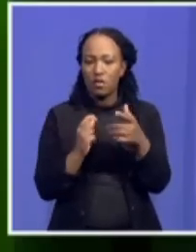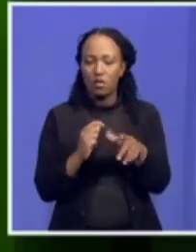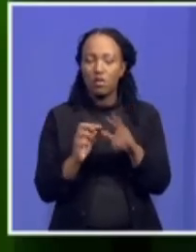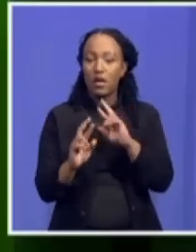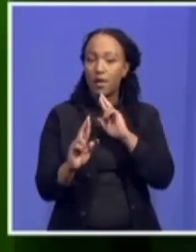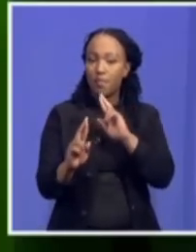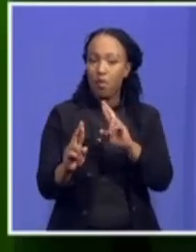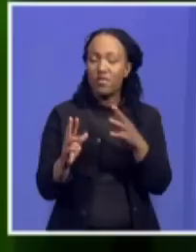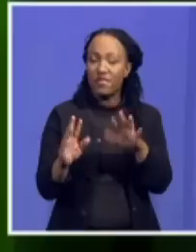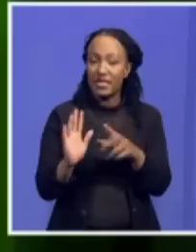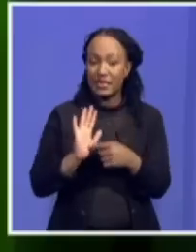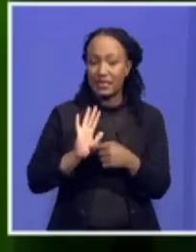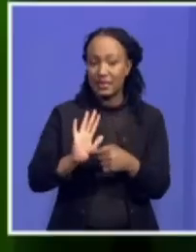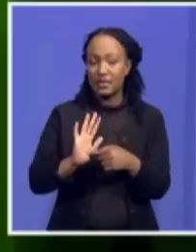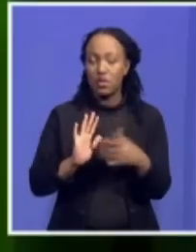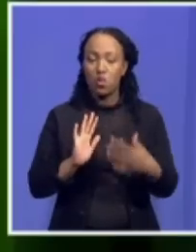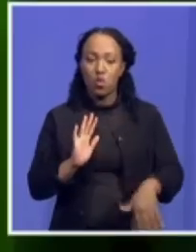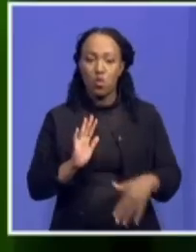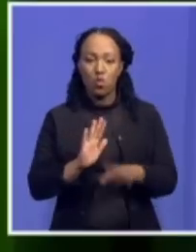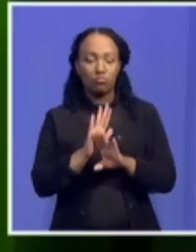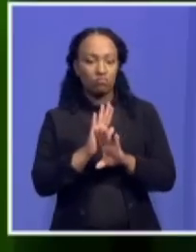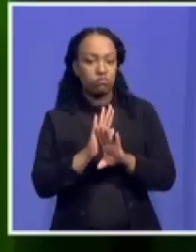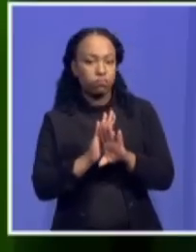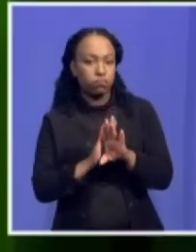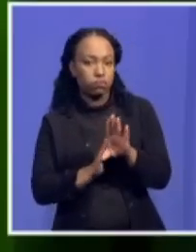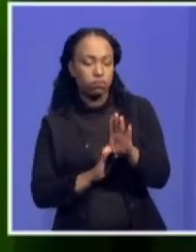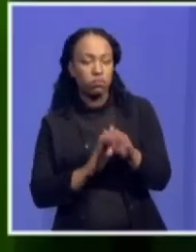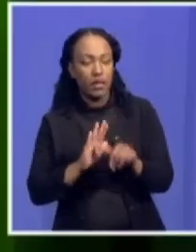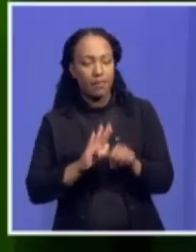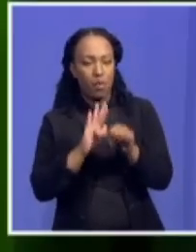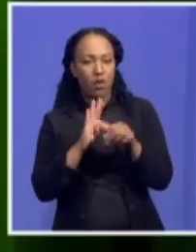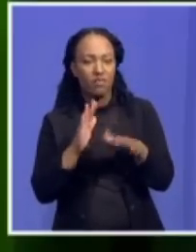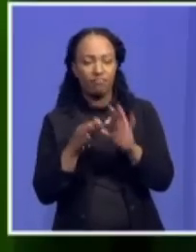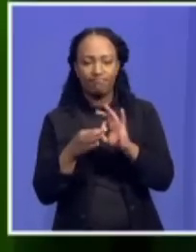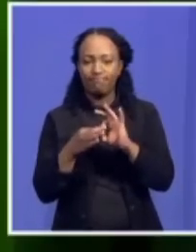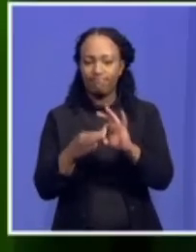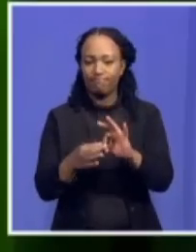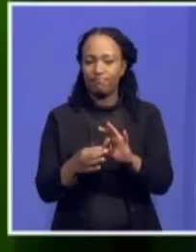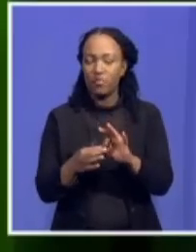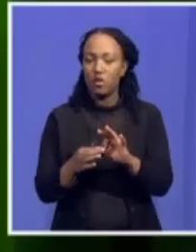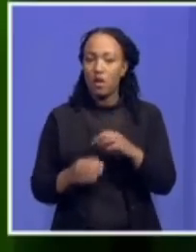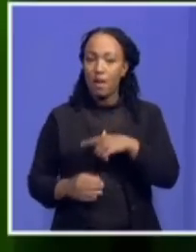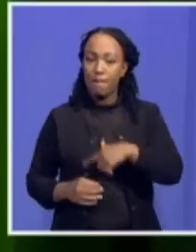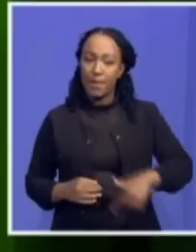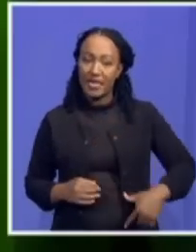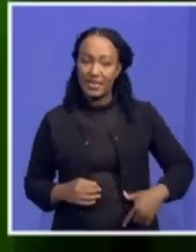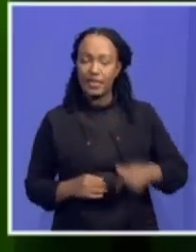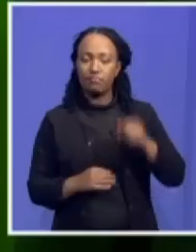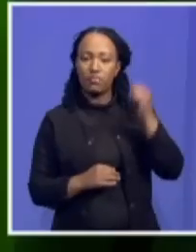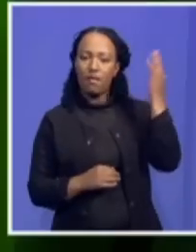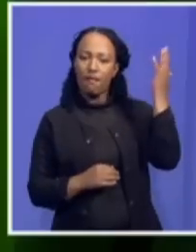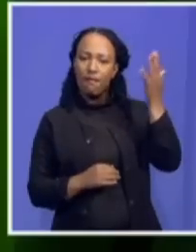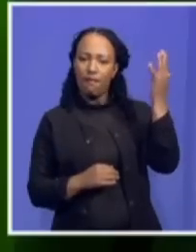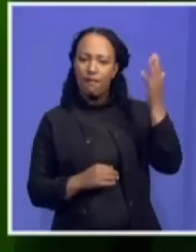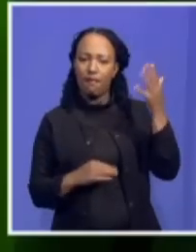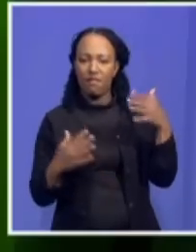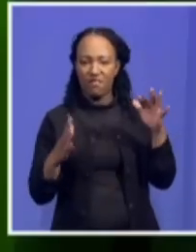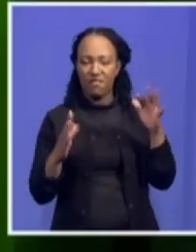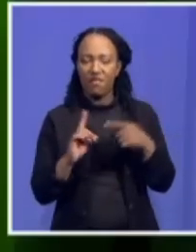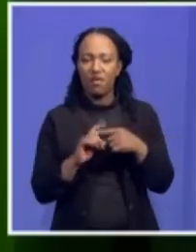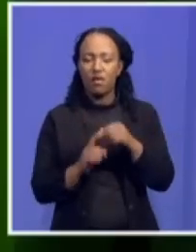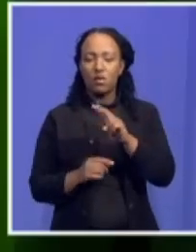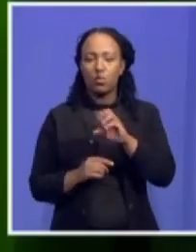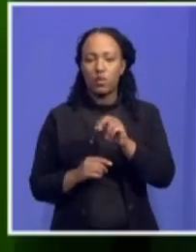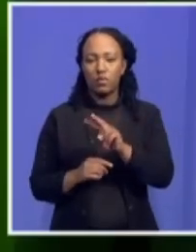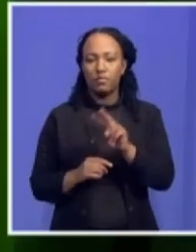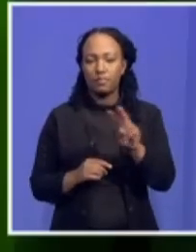demonstrated significant progress on several important commitments. This is the President Cyril Ramaphosa addressing the 2022